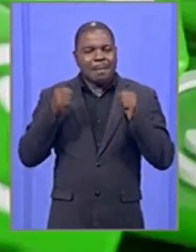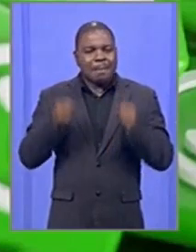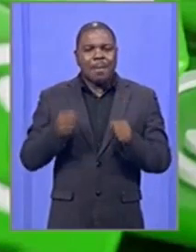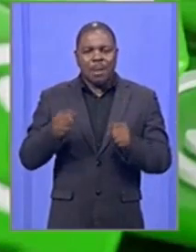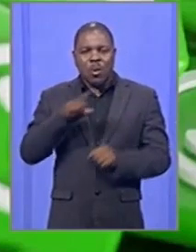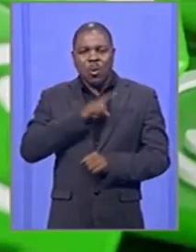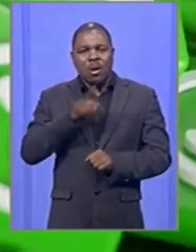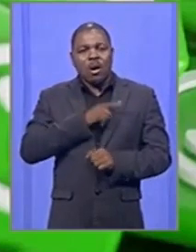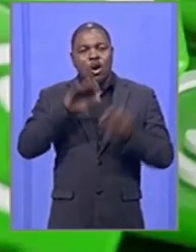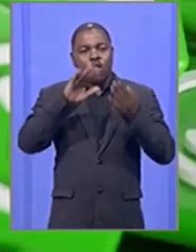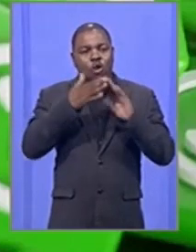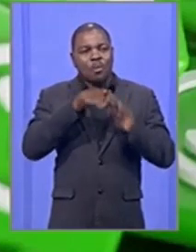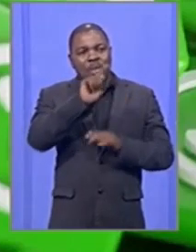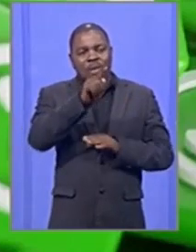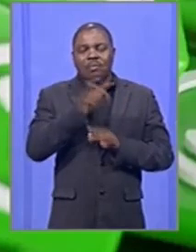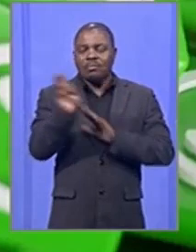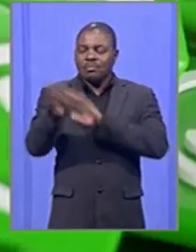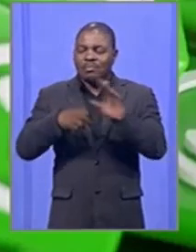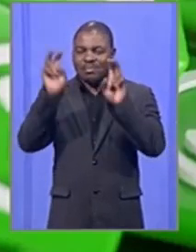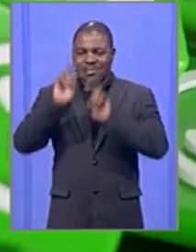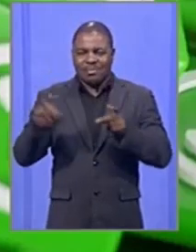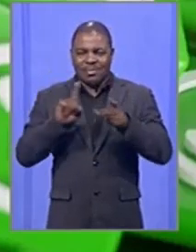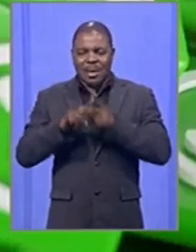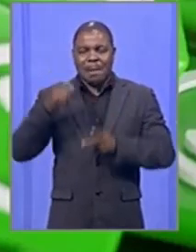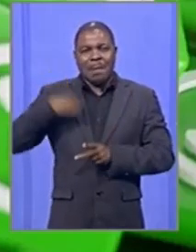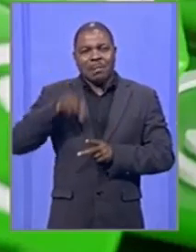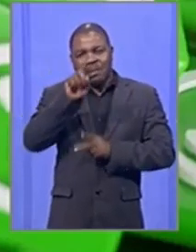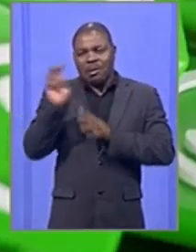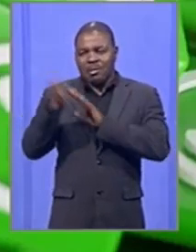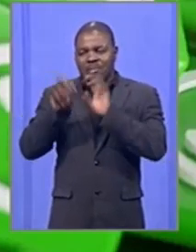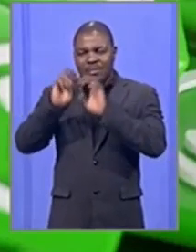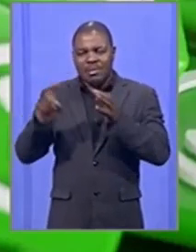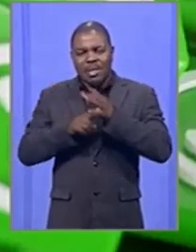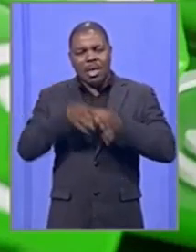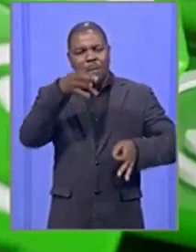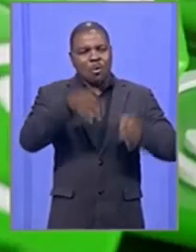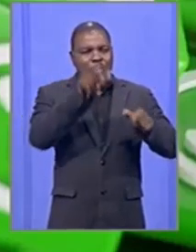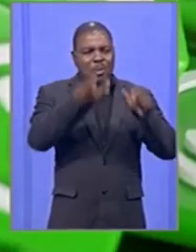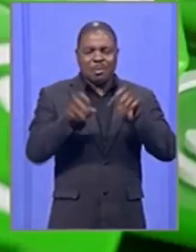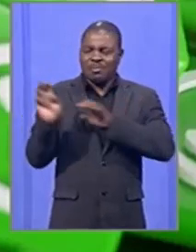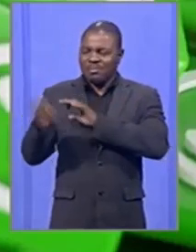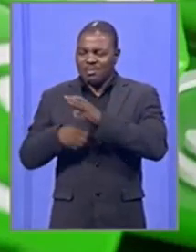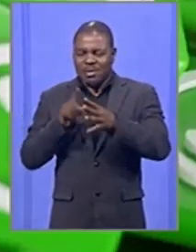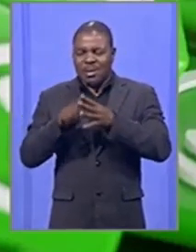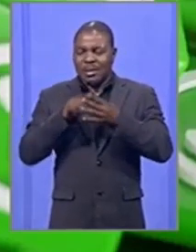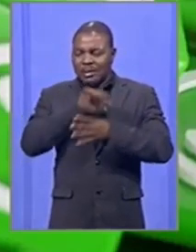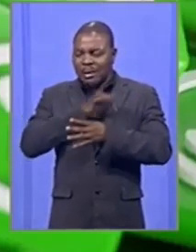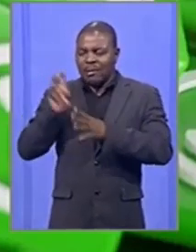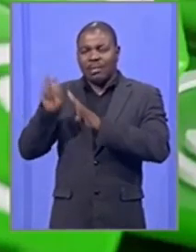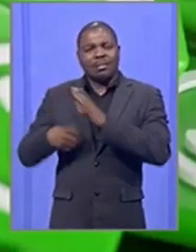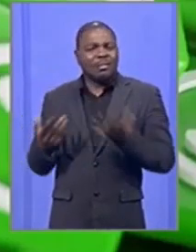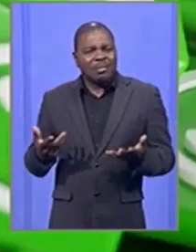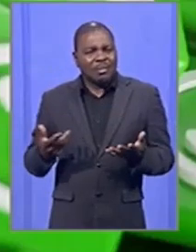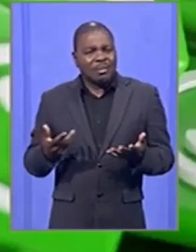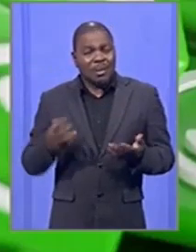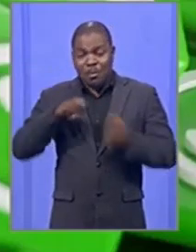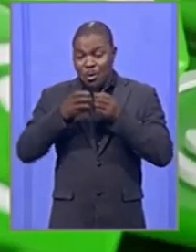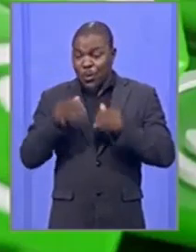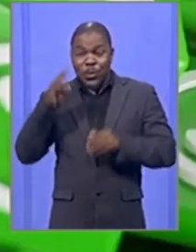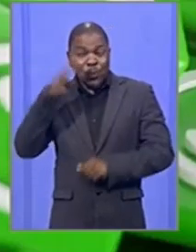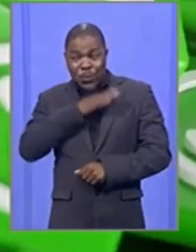utswetša ke badudi motlhagase e utswetša ke bommasepala e utswetša ke boradipolotiki e utswetša ke bašomi bja yone jale ge mathata a sa